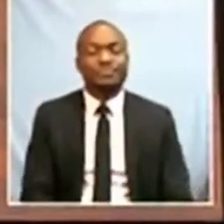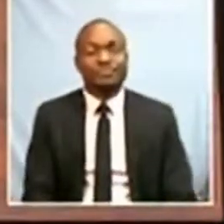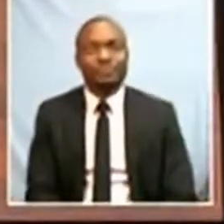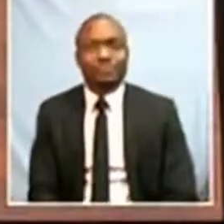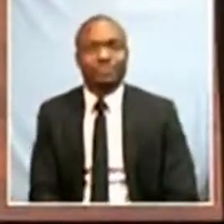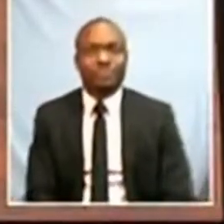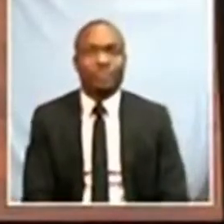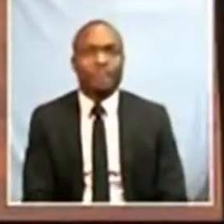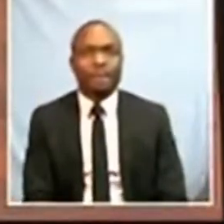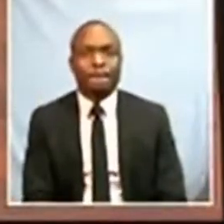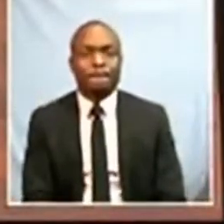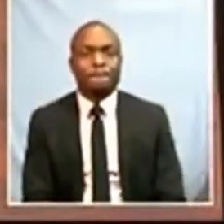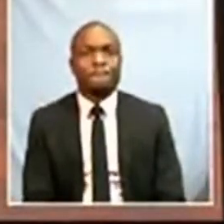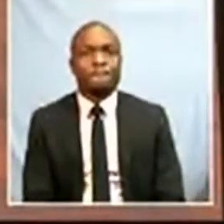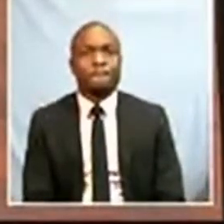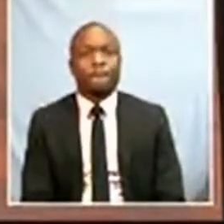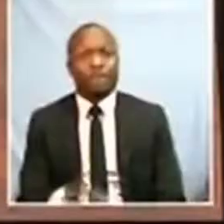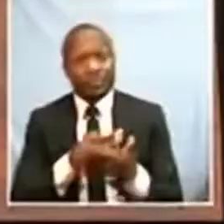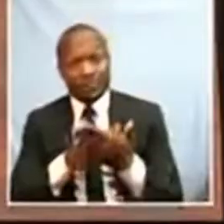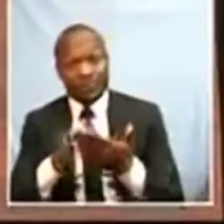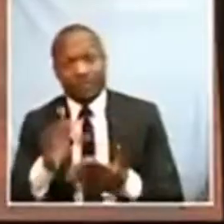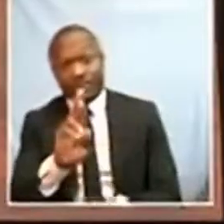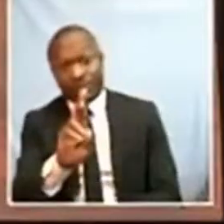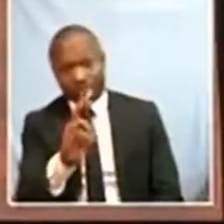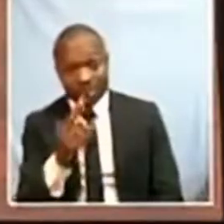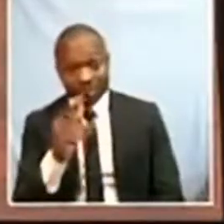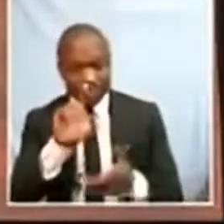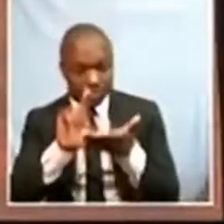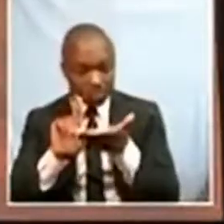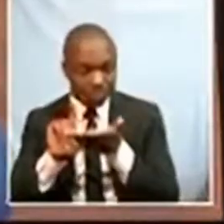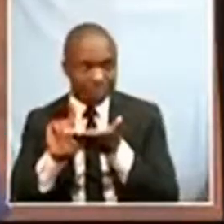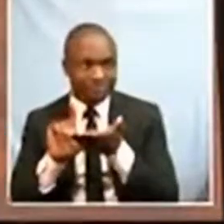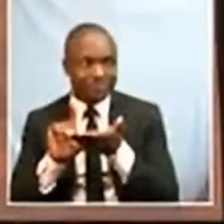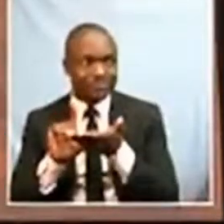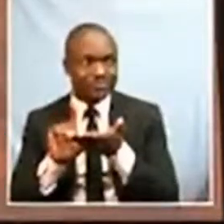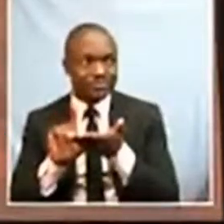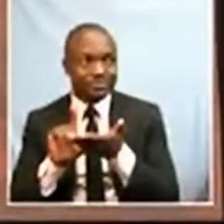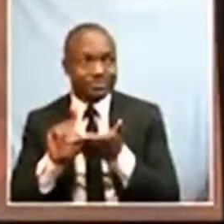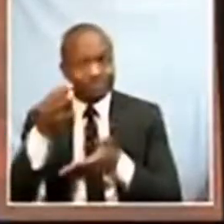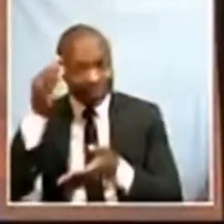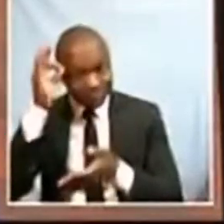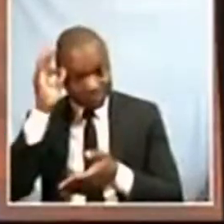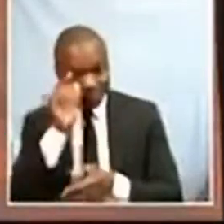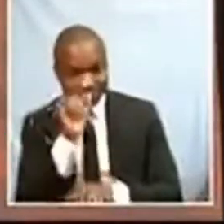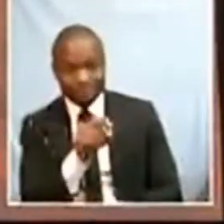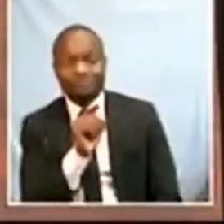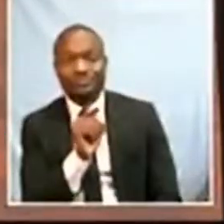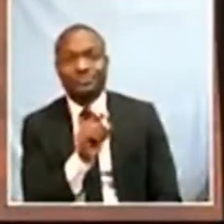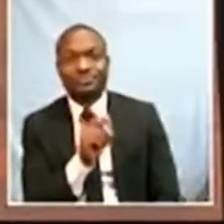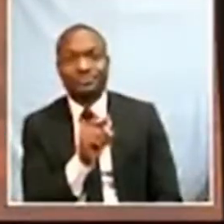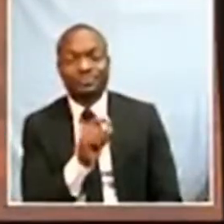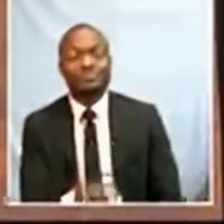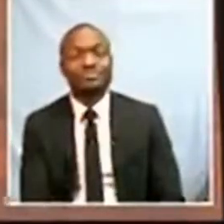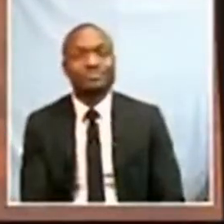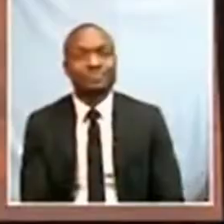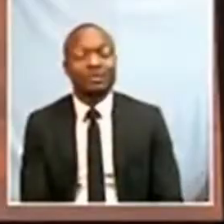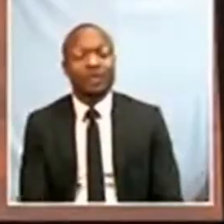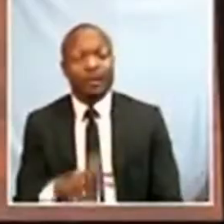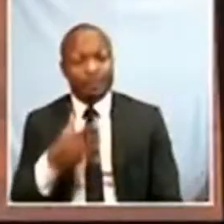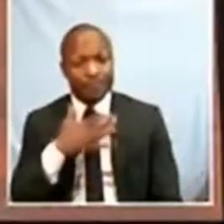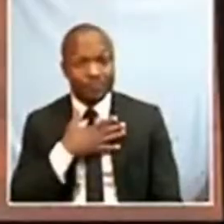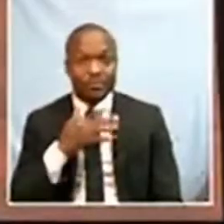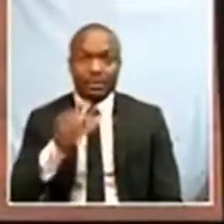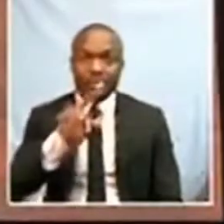to failure to recover loans. We take note of that. So my